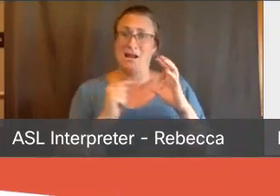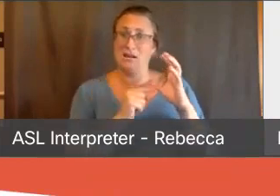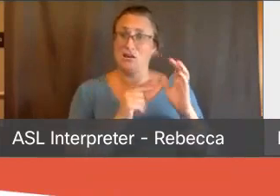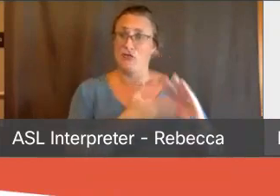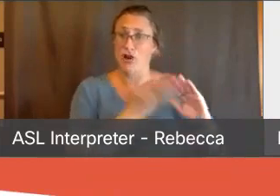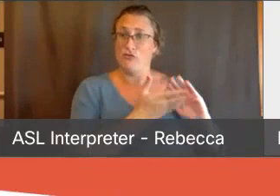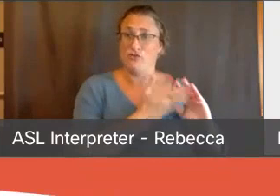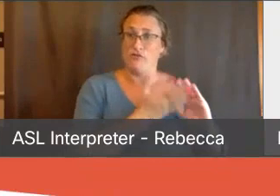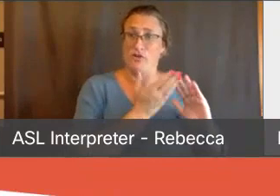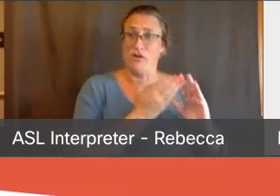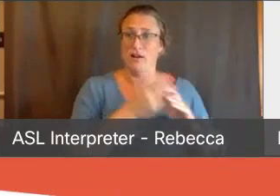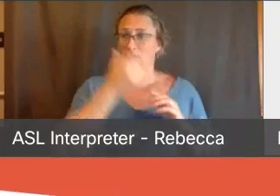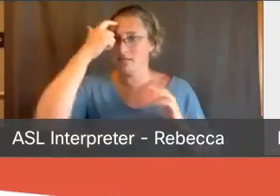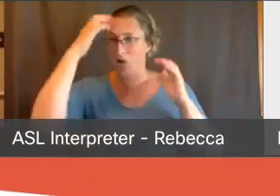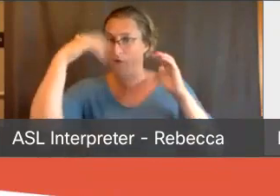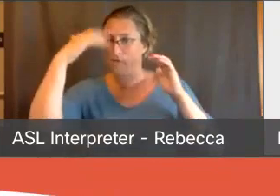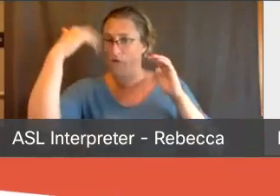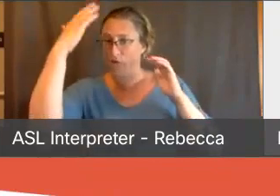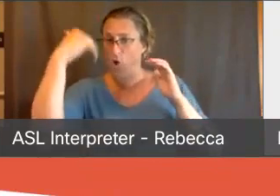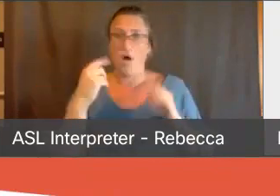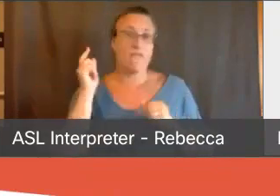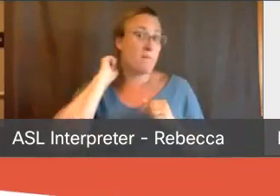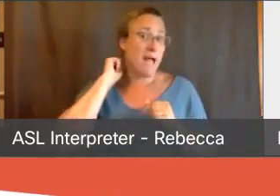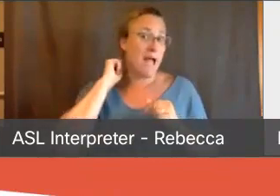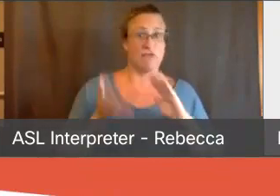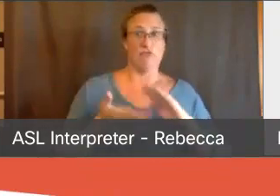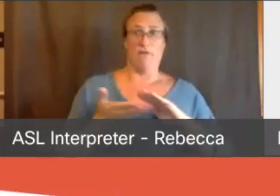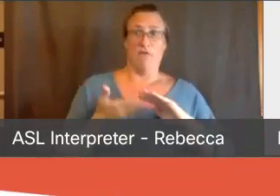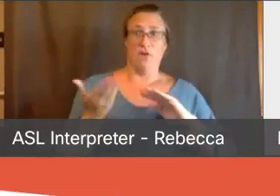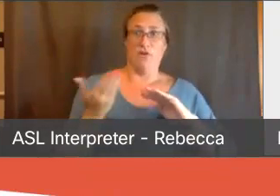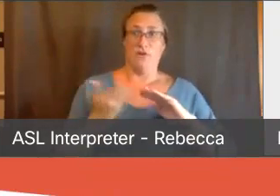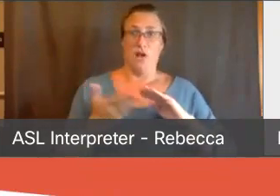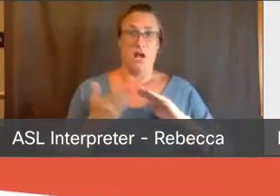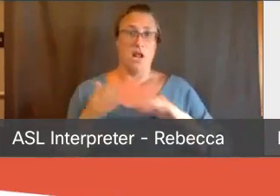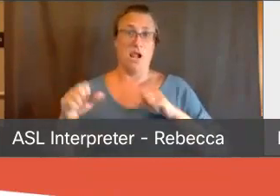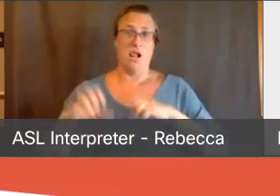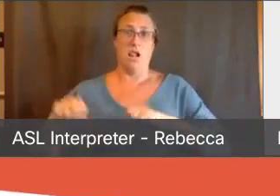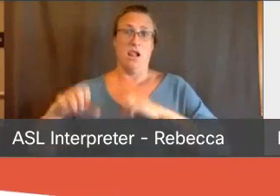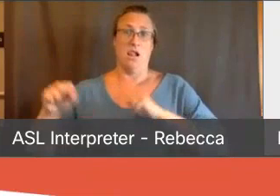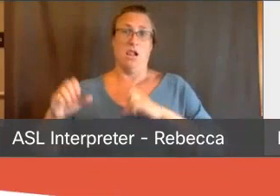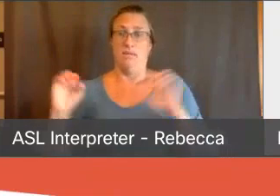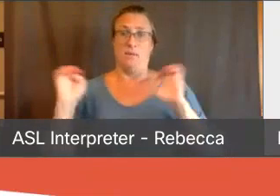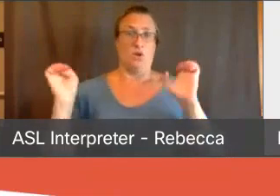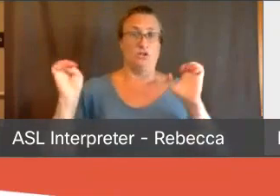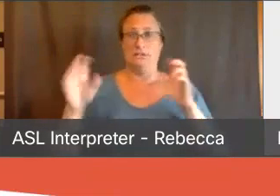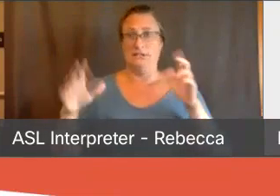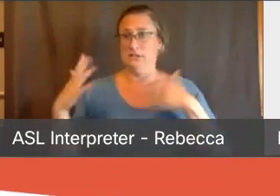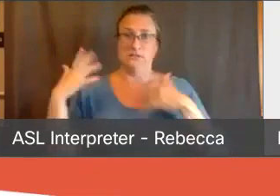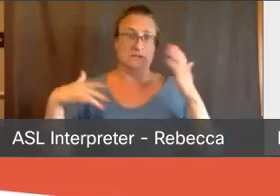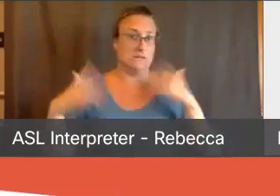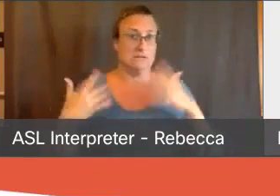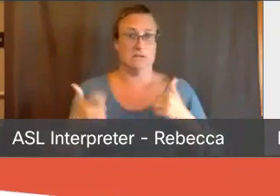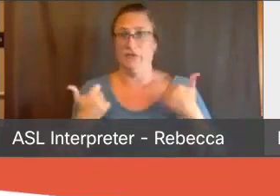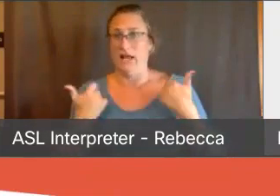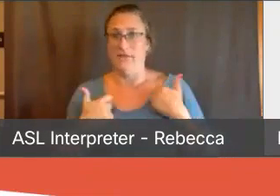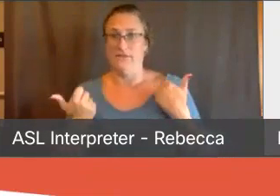front smart part of your brain, shut off, we don't need you. Back part of the brain, like, you run the show, you're in charge because we need to